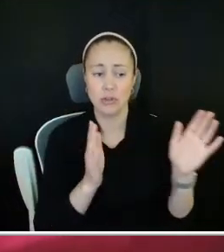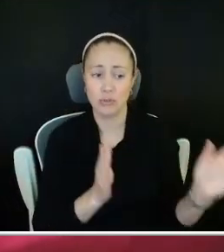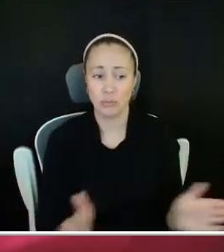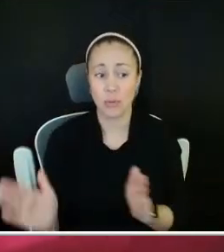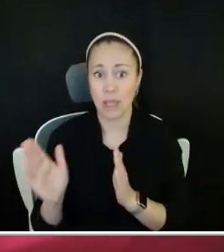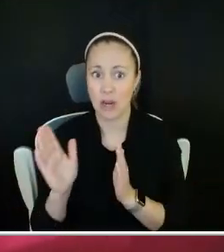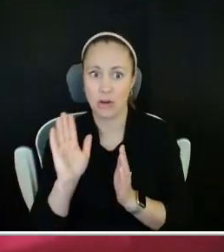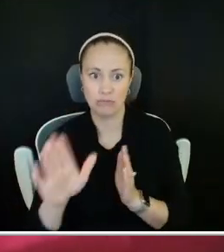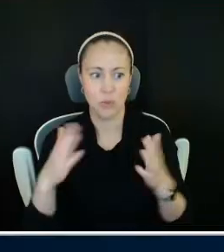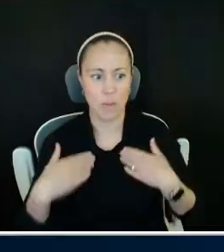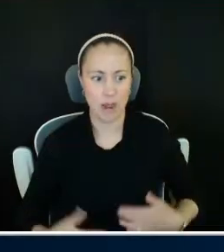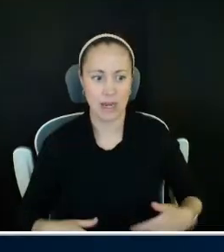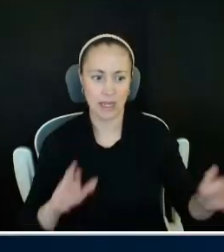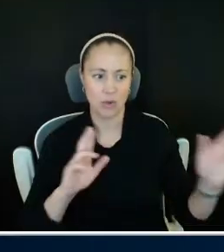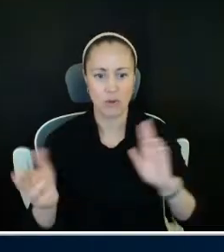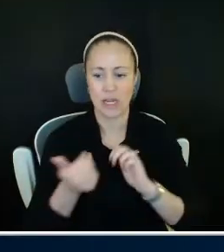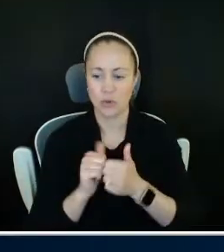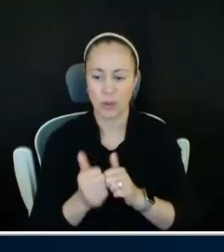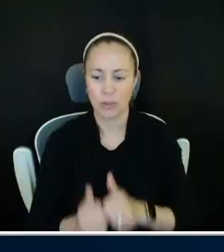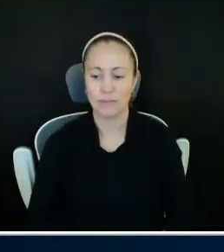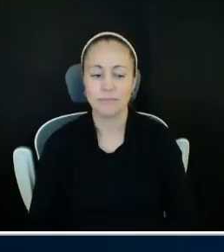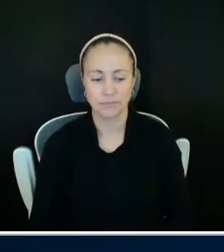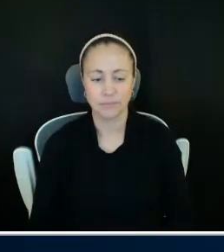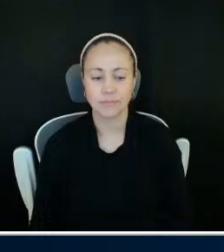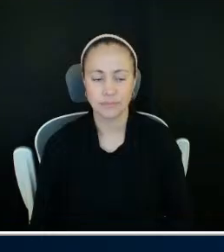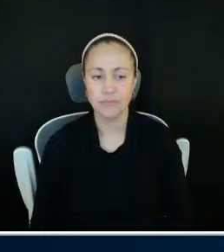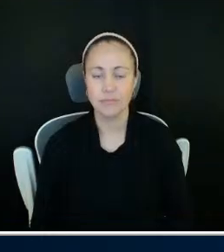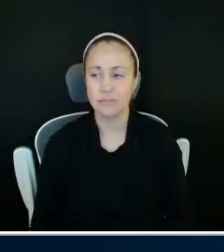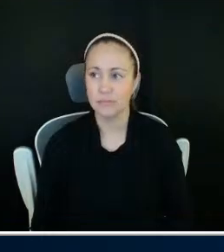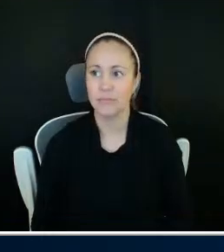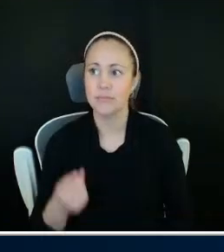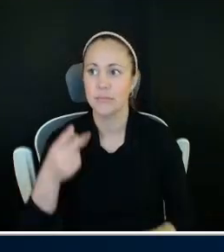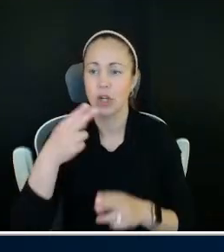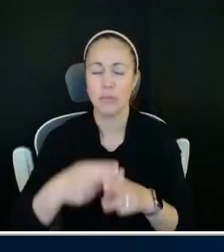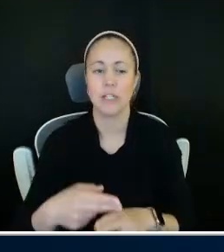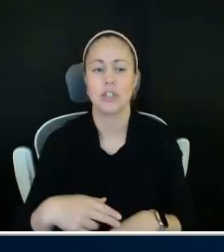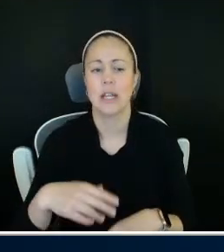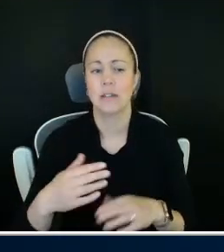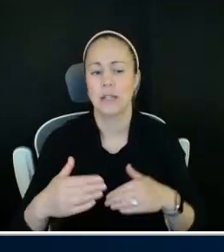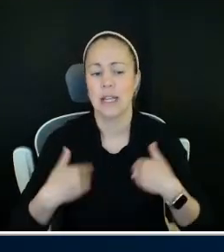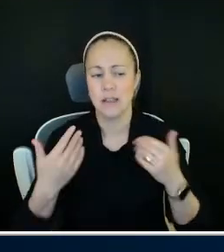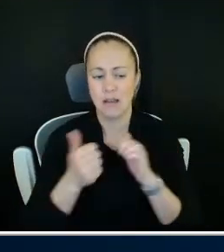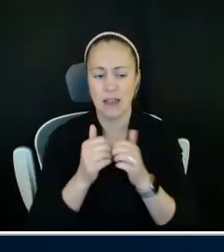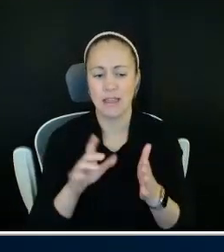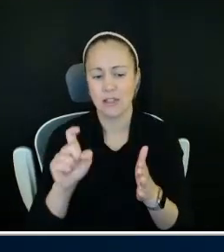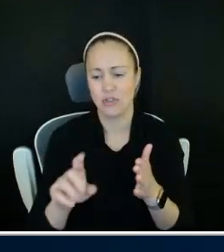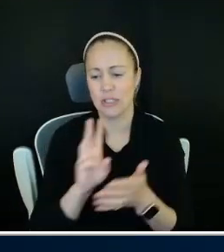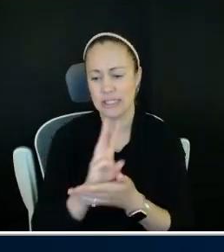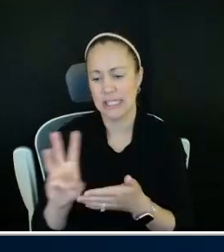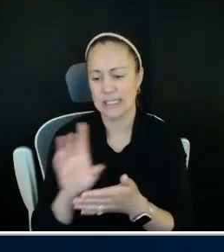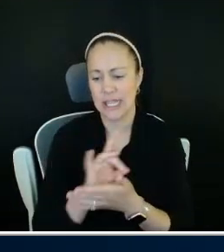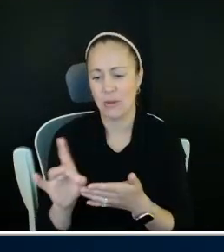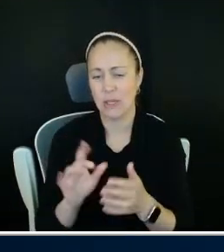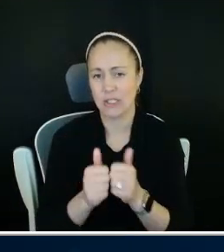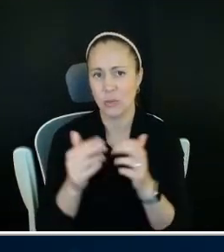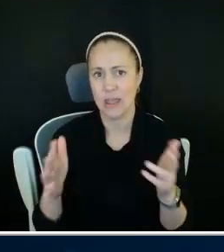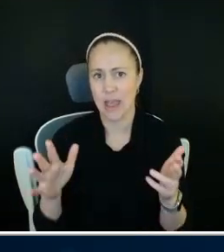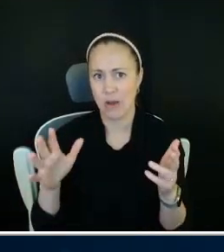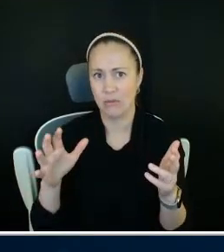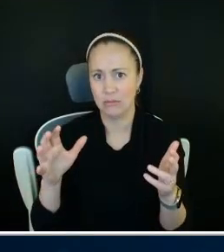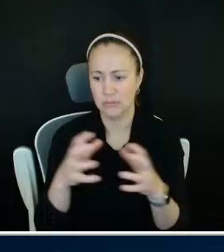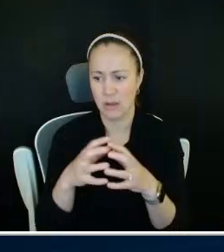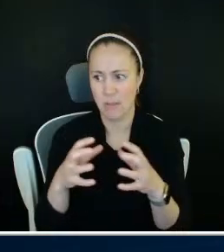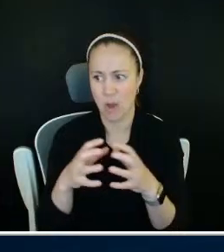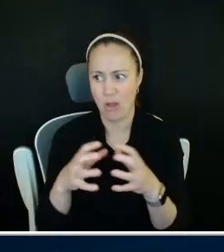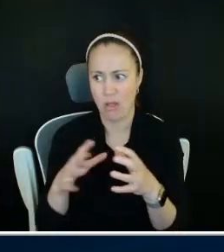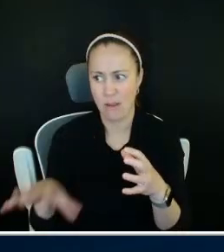compete. You were saying you think young athletes should have 6 to 8 weeks without picking up a ball. Do you see that, or